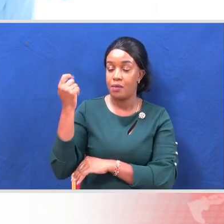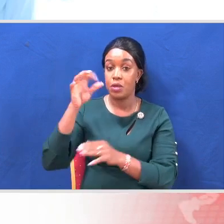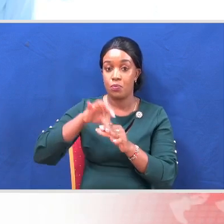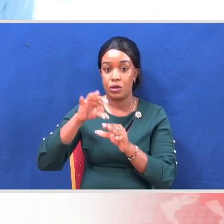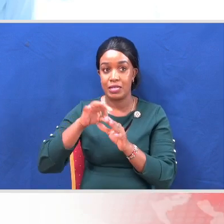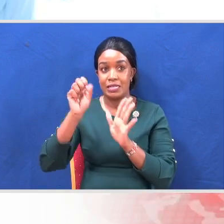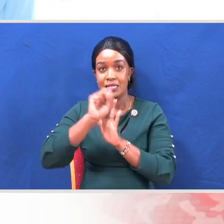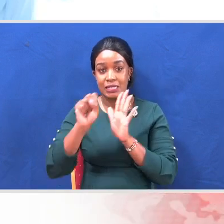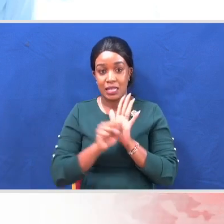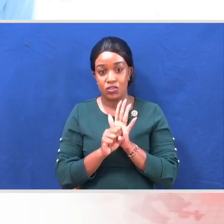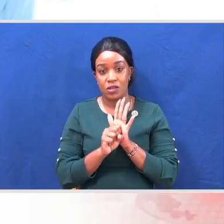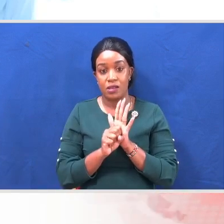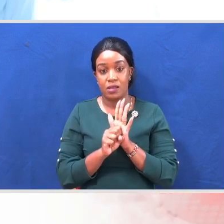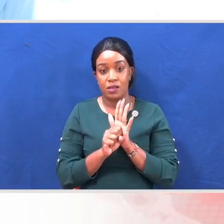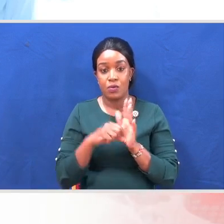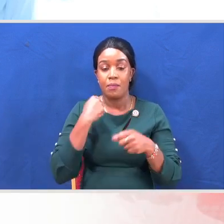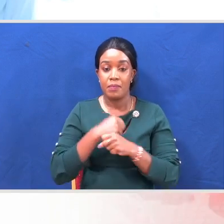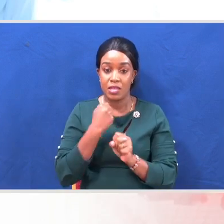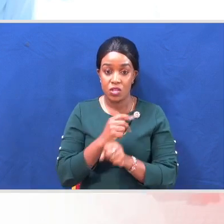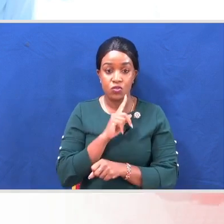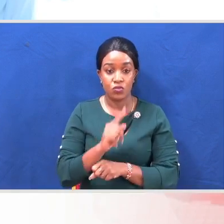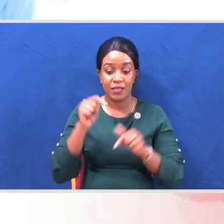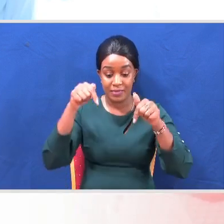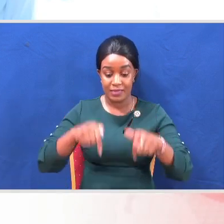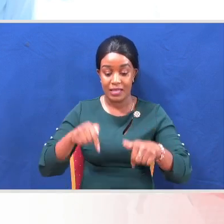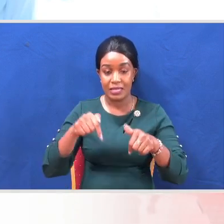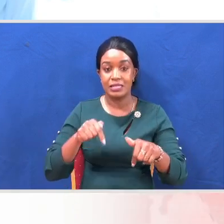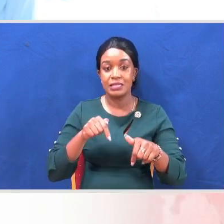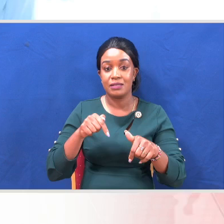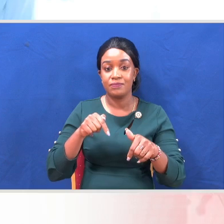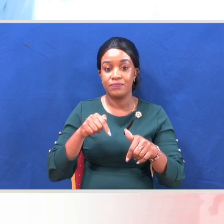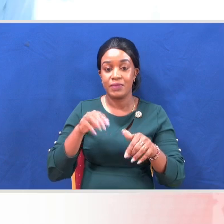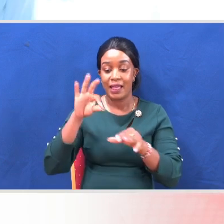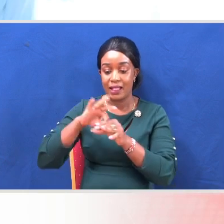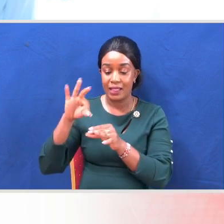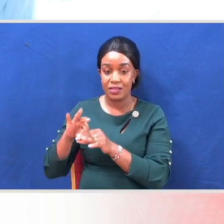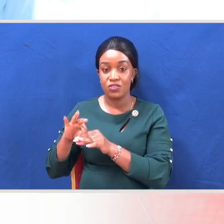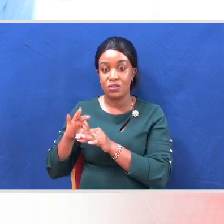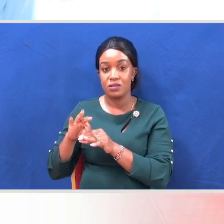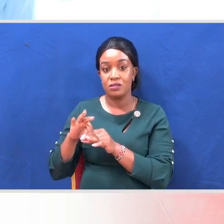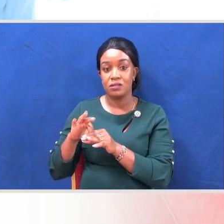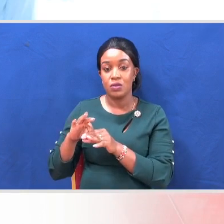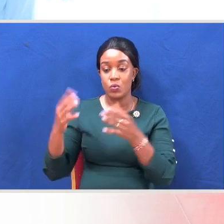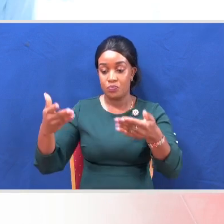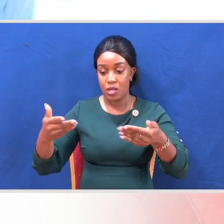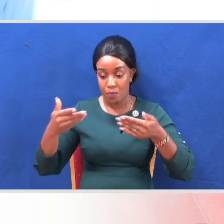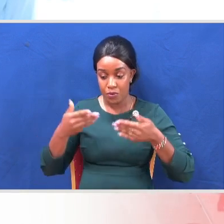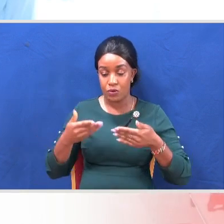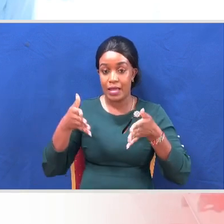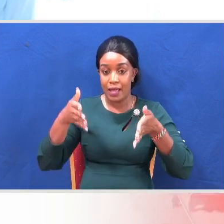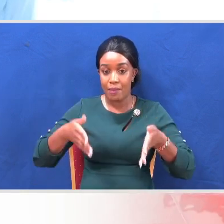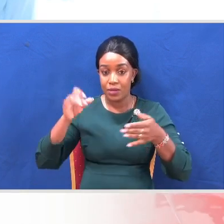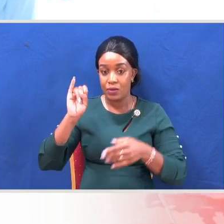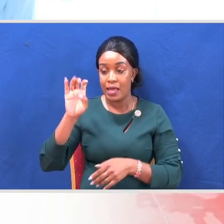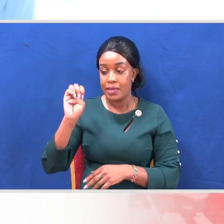keeping a vigil to ensure that this particular by-election culminates into the IEBC announcing a winner.